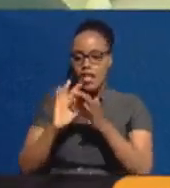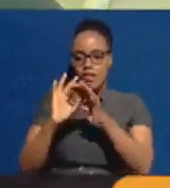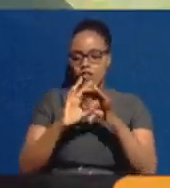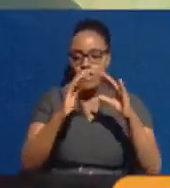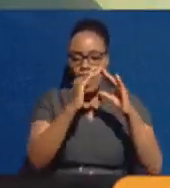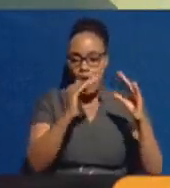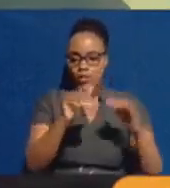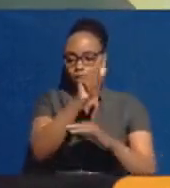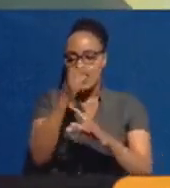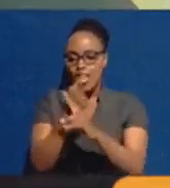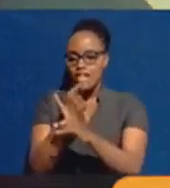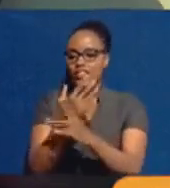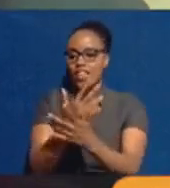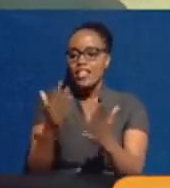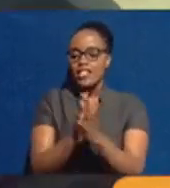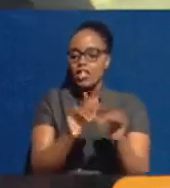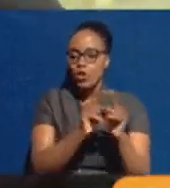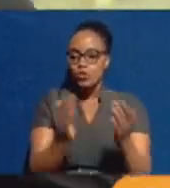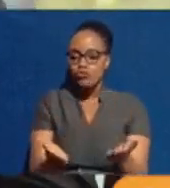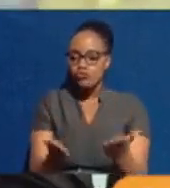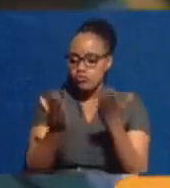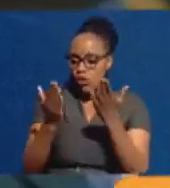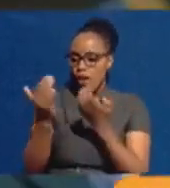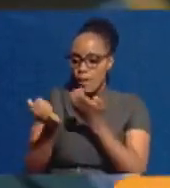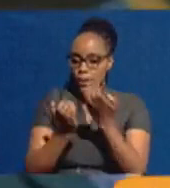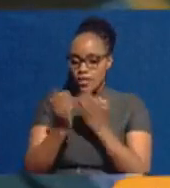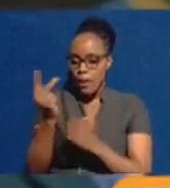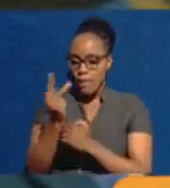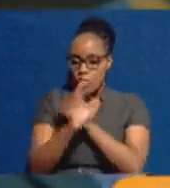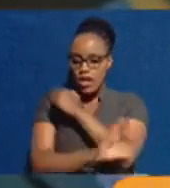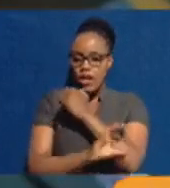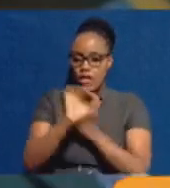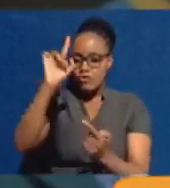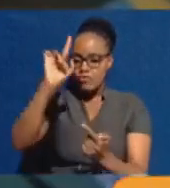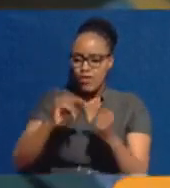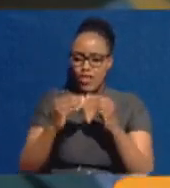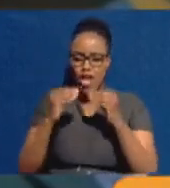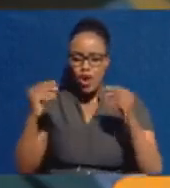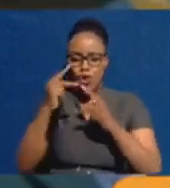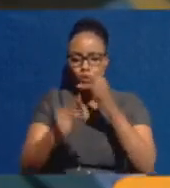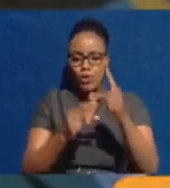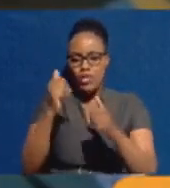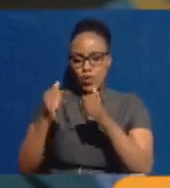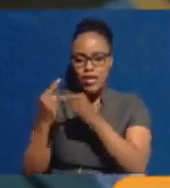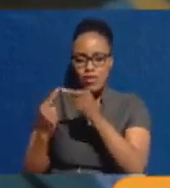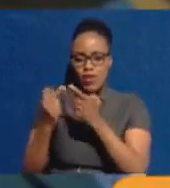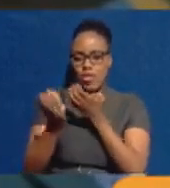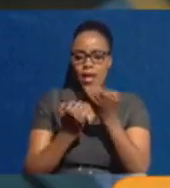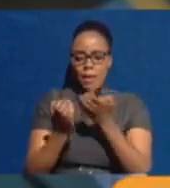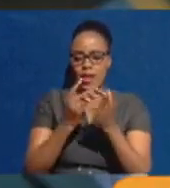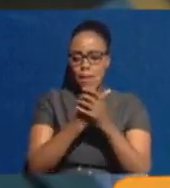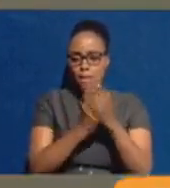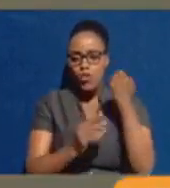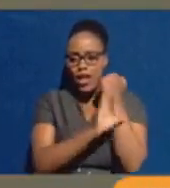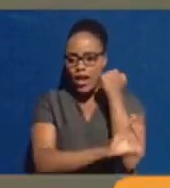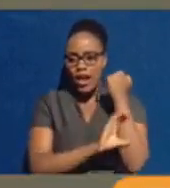housing, among others, and increase trade between the two nations by reducing the bureaucratic red tape experienced by businesses in both